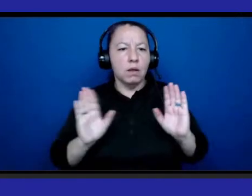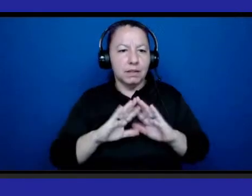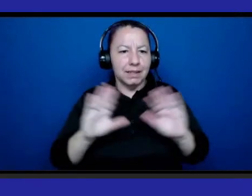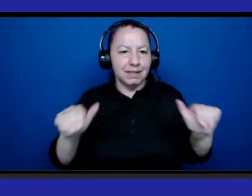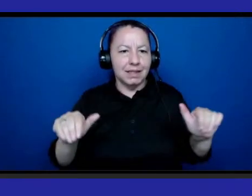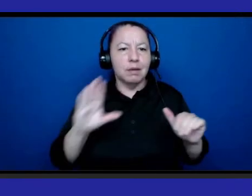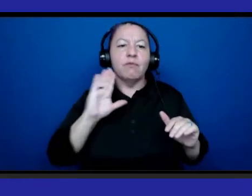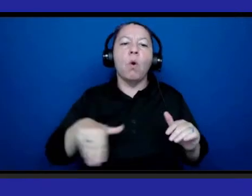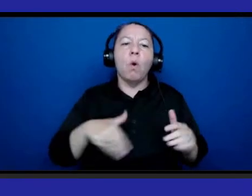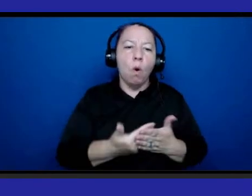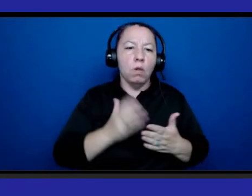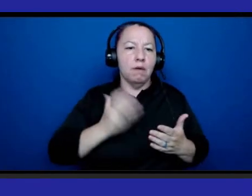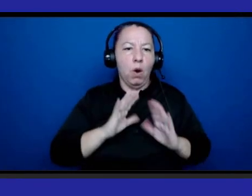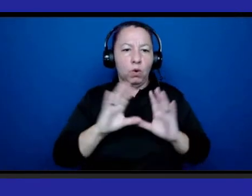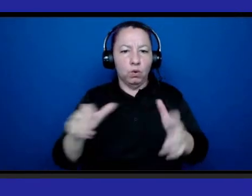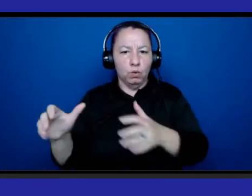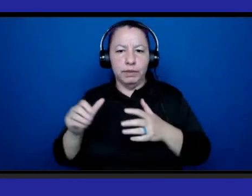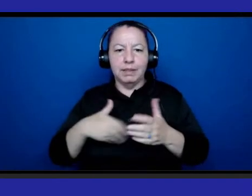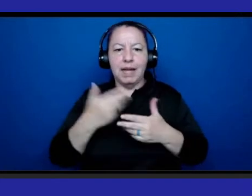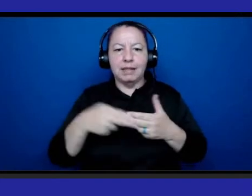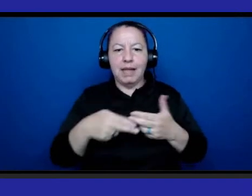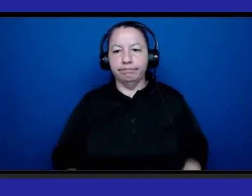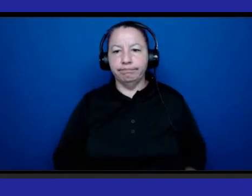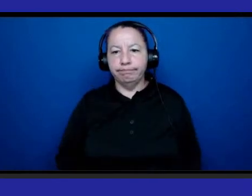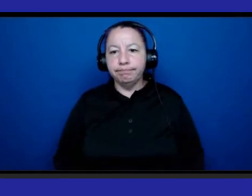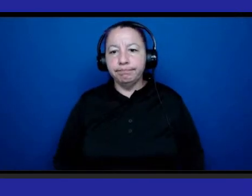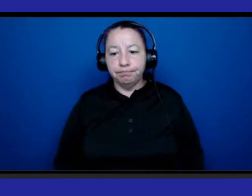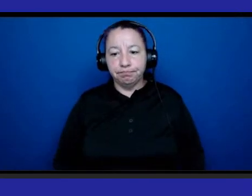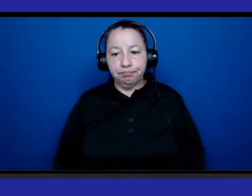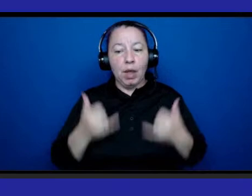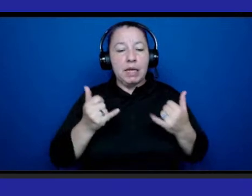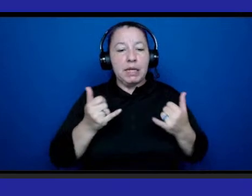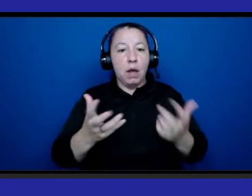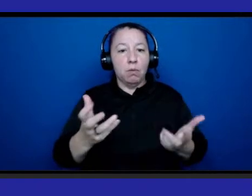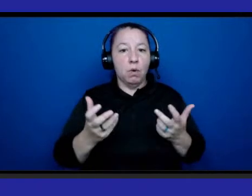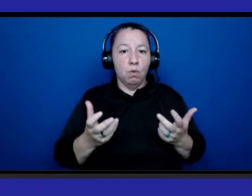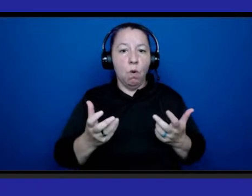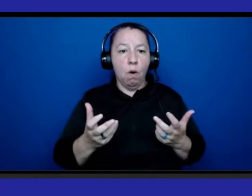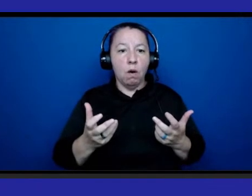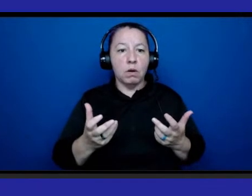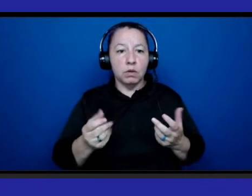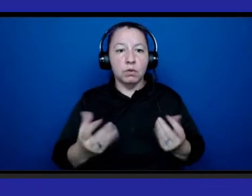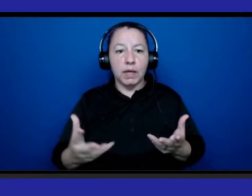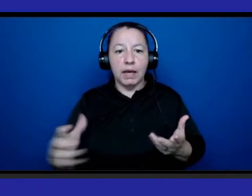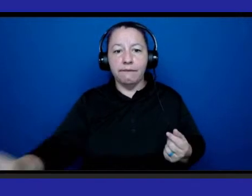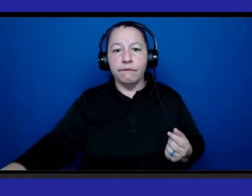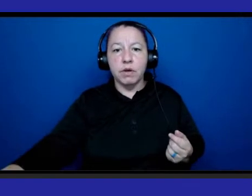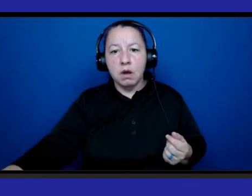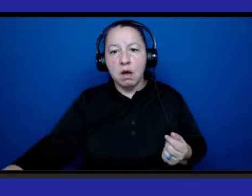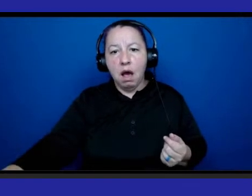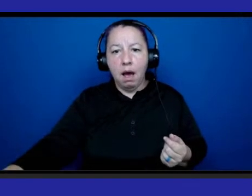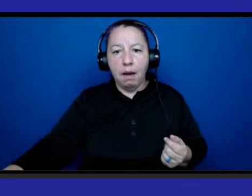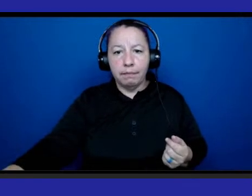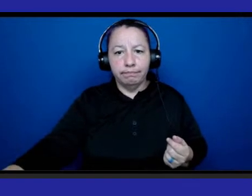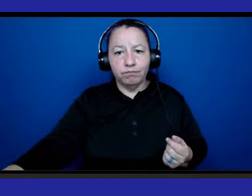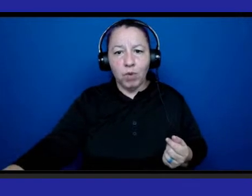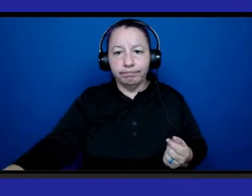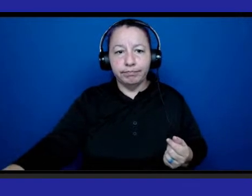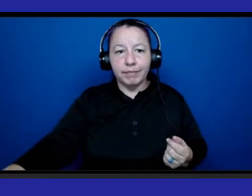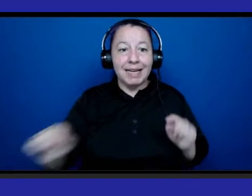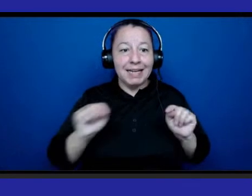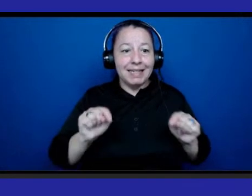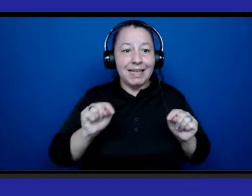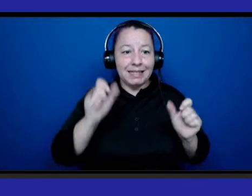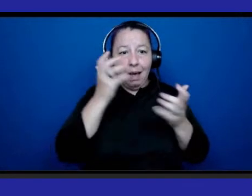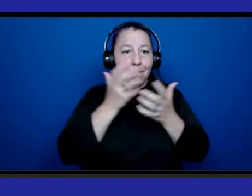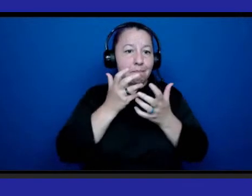groups. Next slide. So today we wanted to give this amazing group an opportunity to showcase the work that